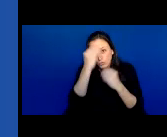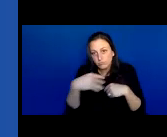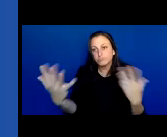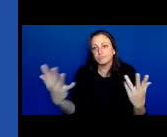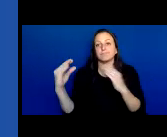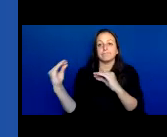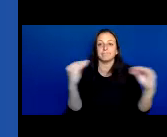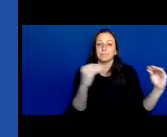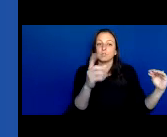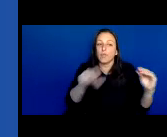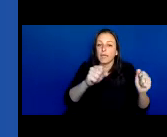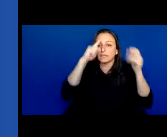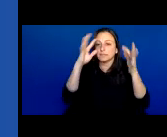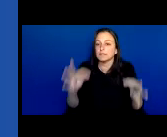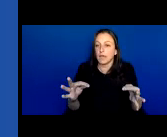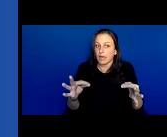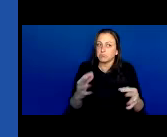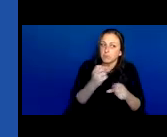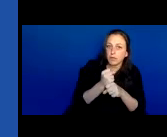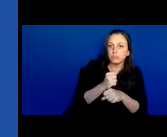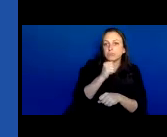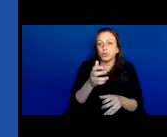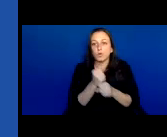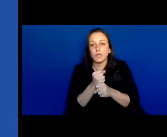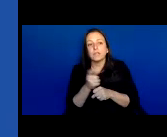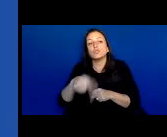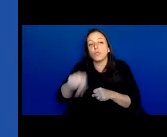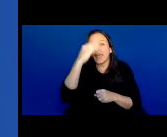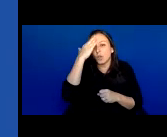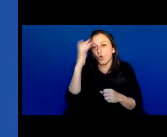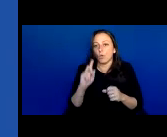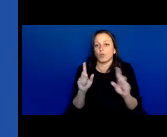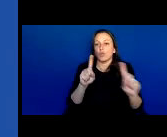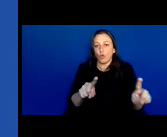make a decision, and they know where they can go to get this vaccine, which is free.